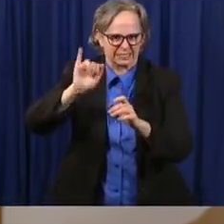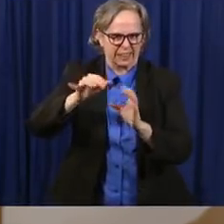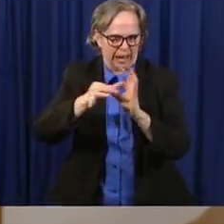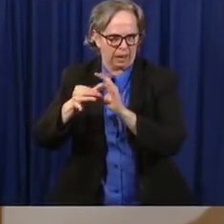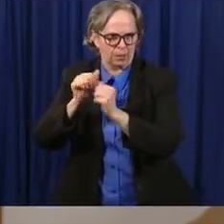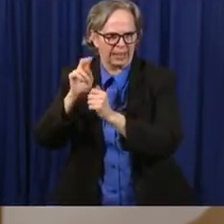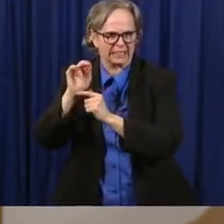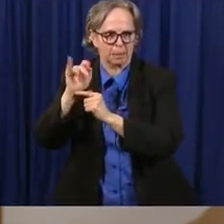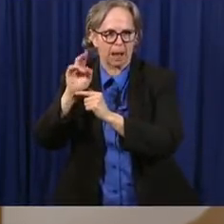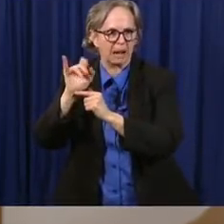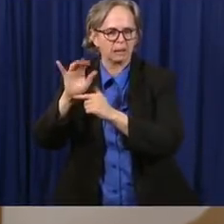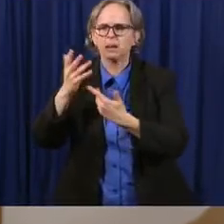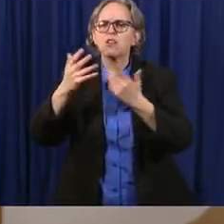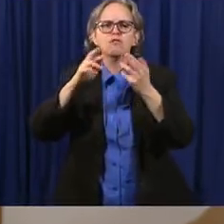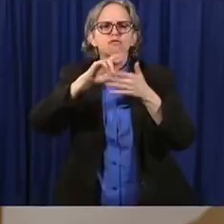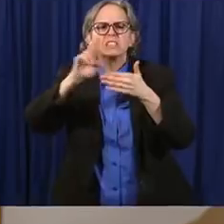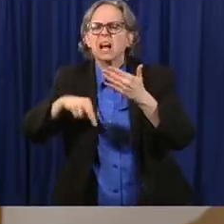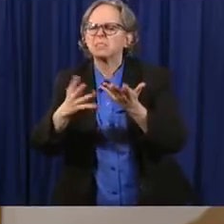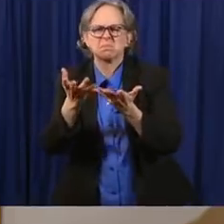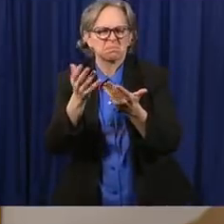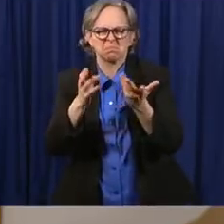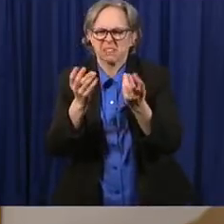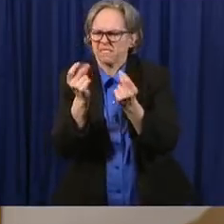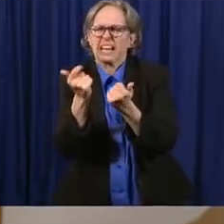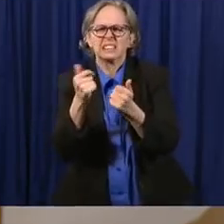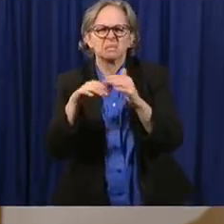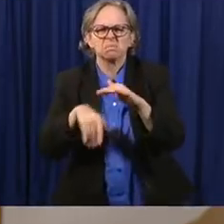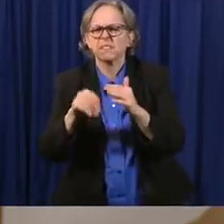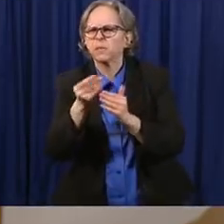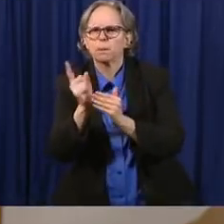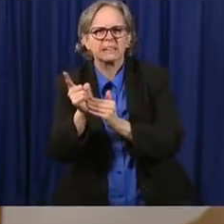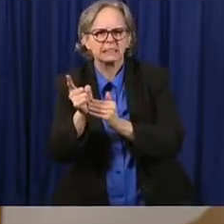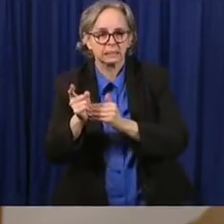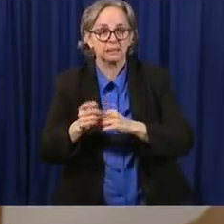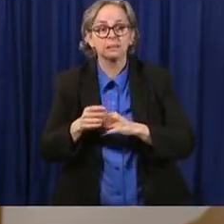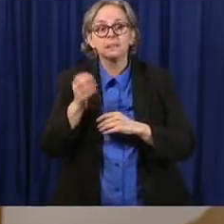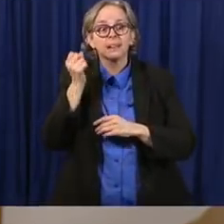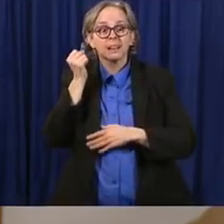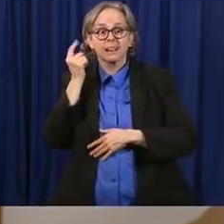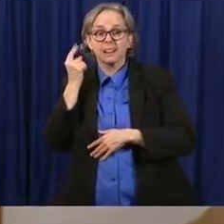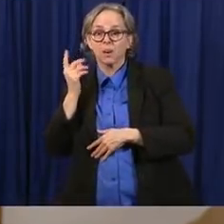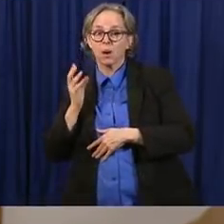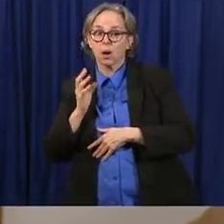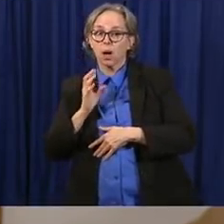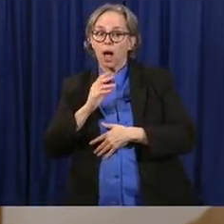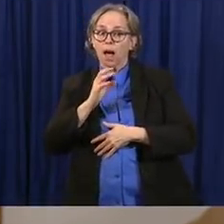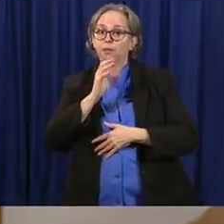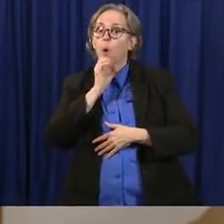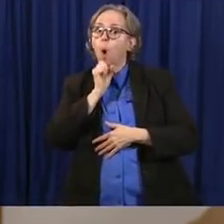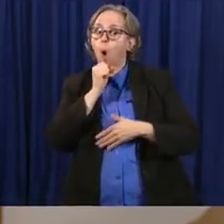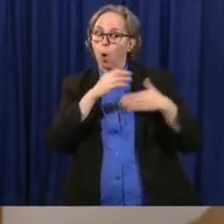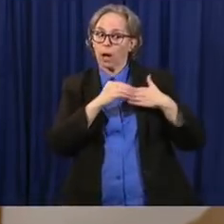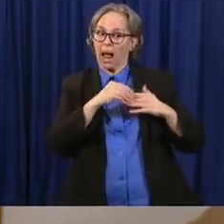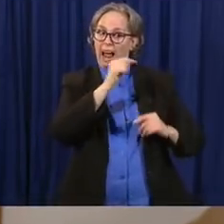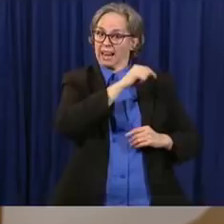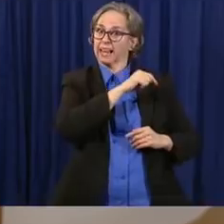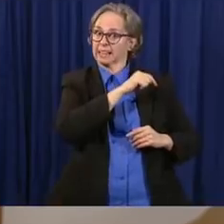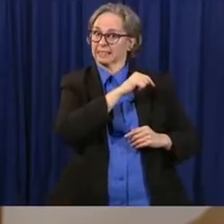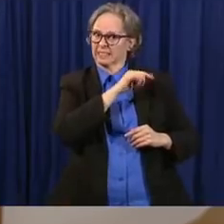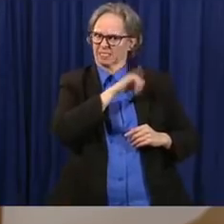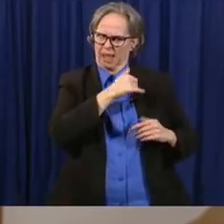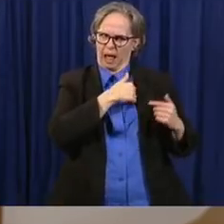within minutes. Under the old guidelines, if they had not been